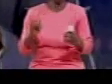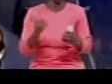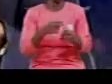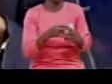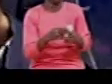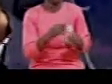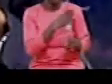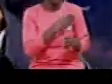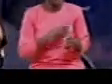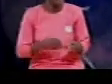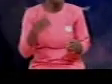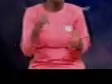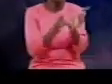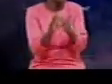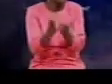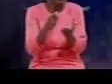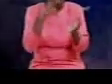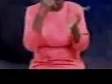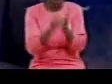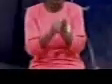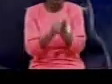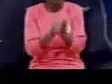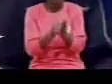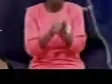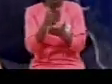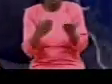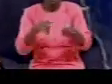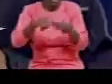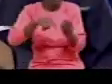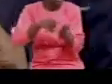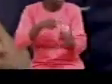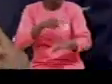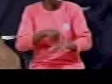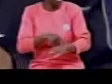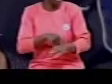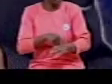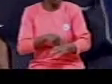And the scripture says something concerning this time. It